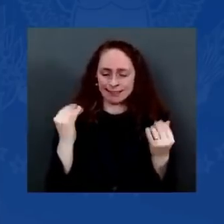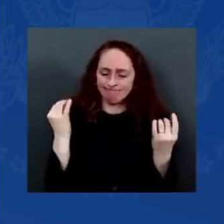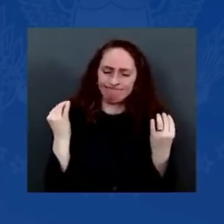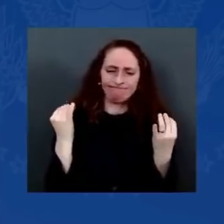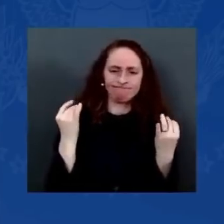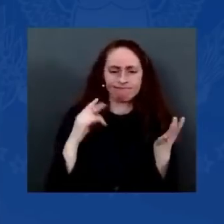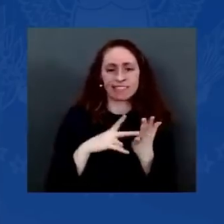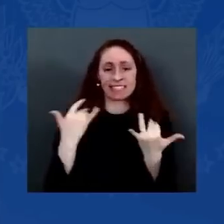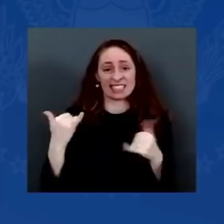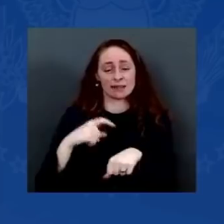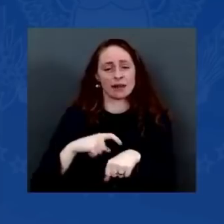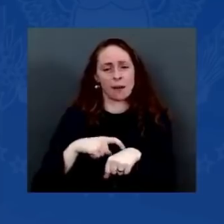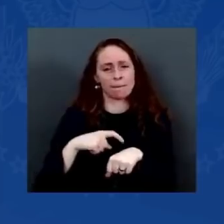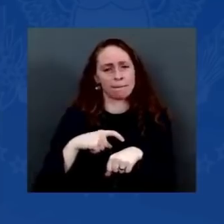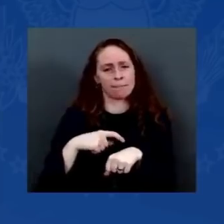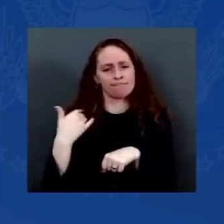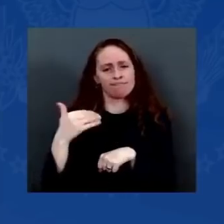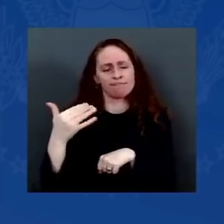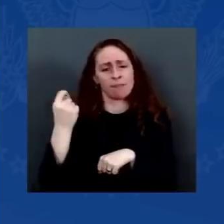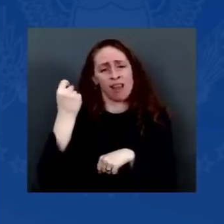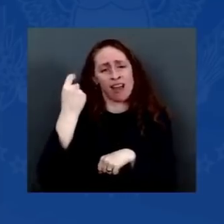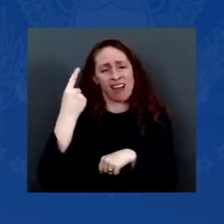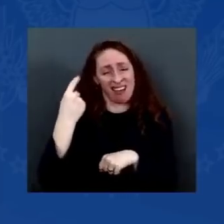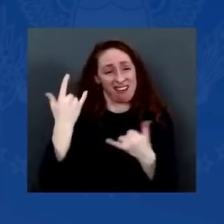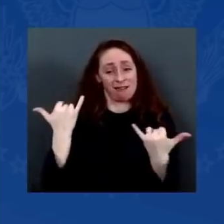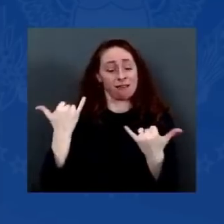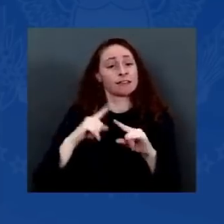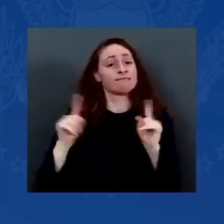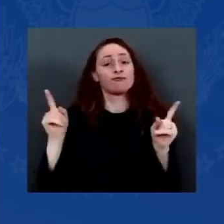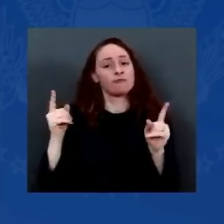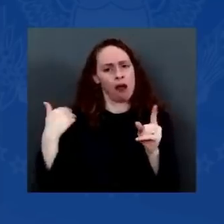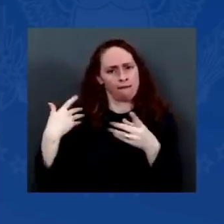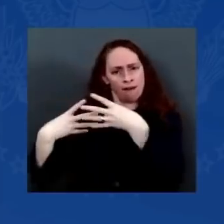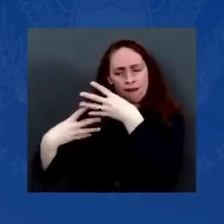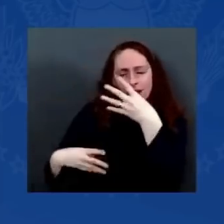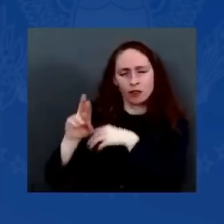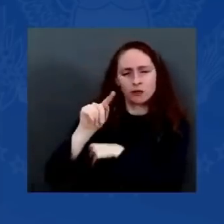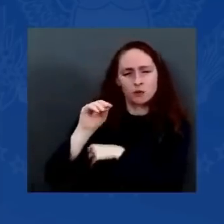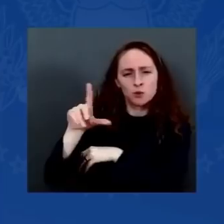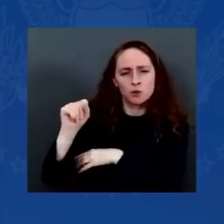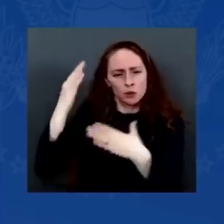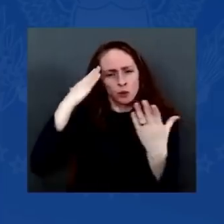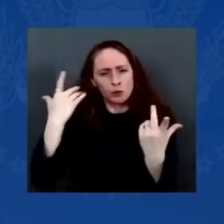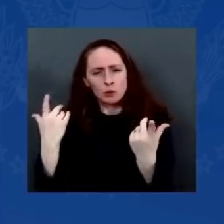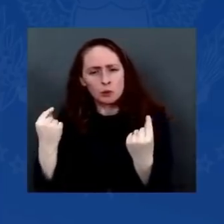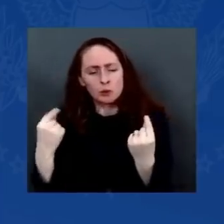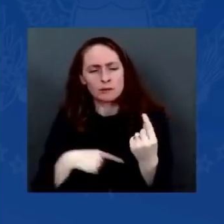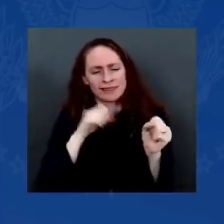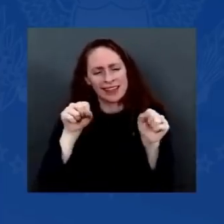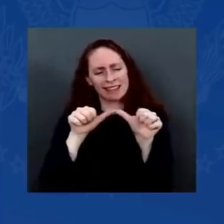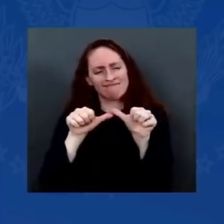ready. We'll get through this. As we head into the holidays, I want us to all keep the